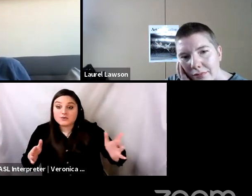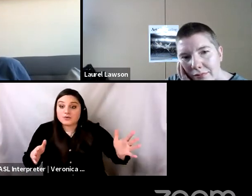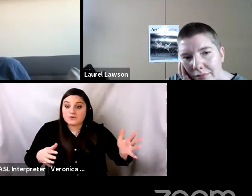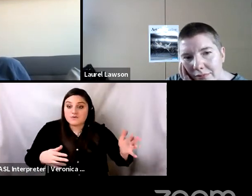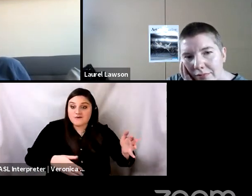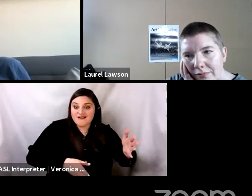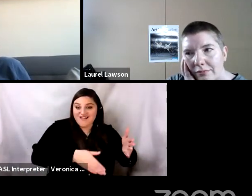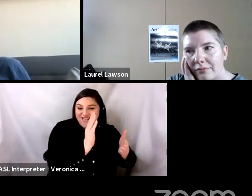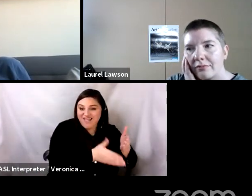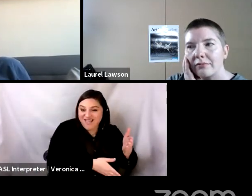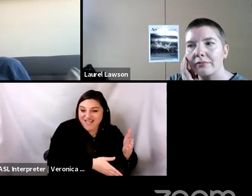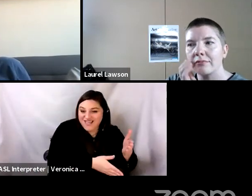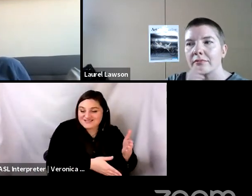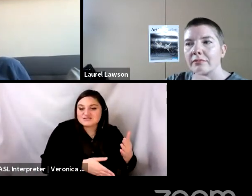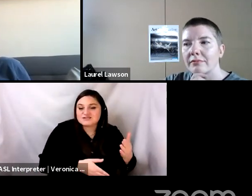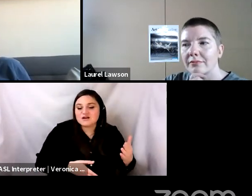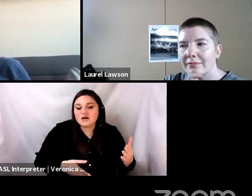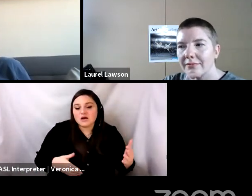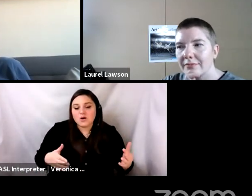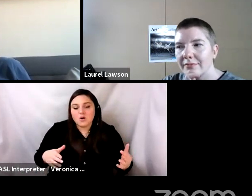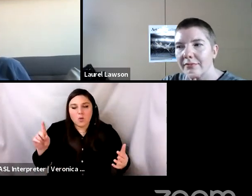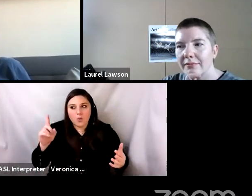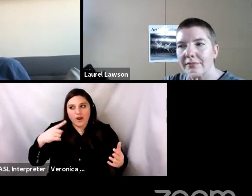be felt or seen,